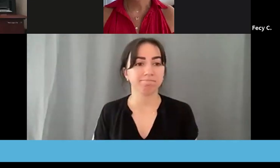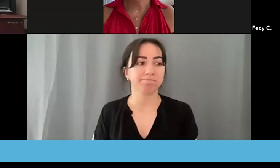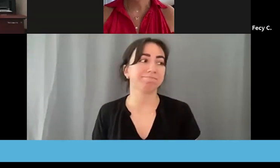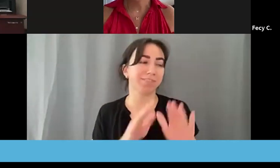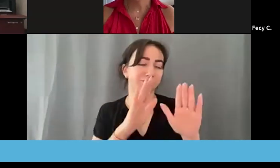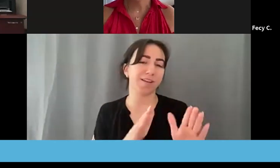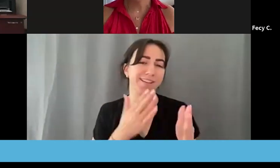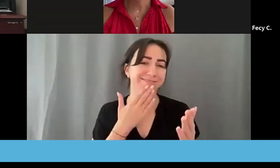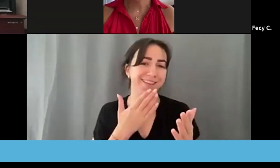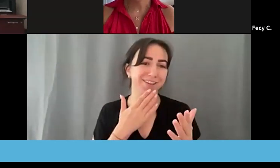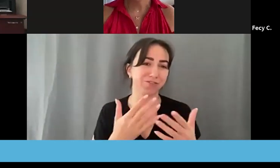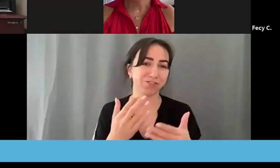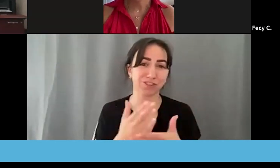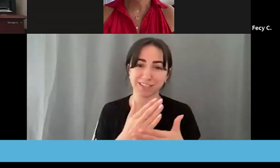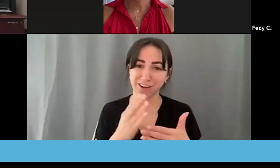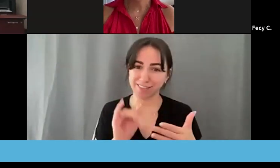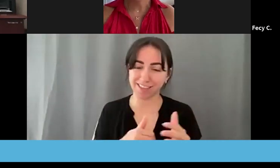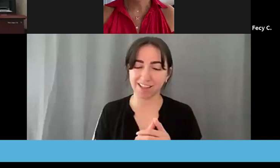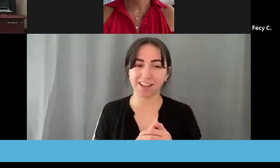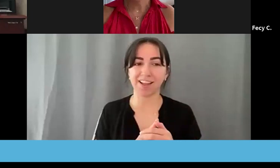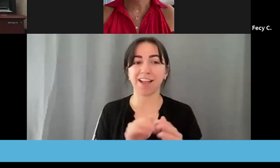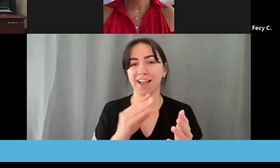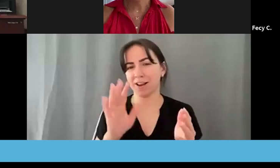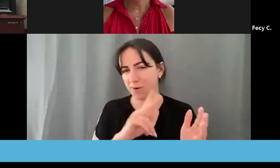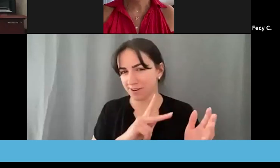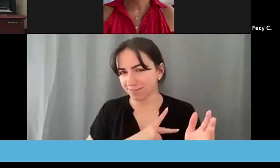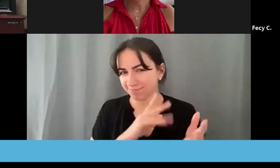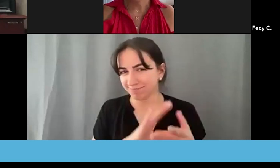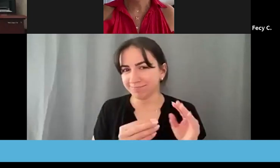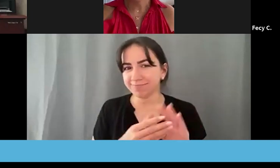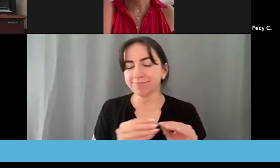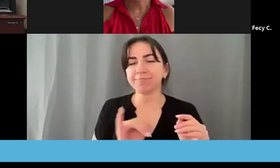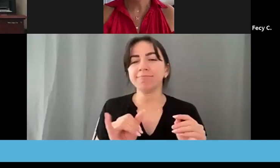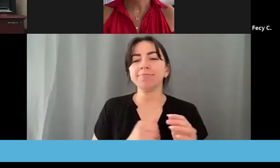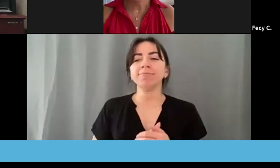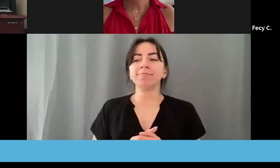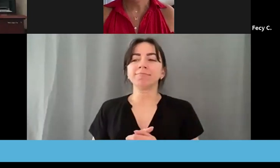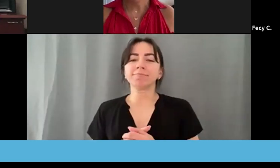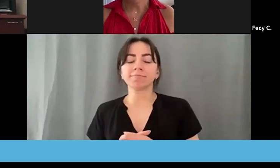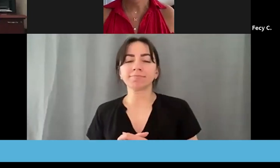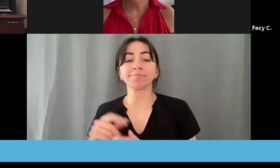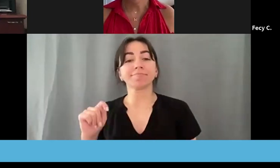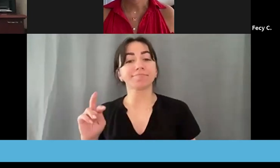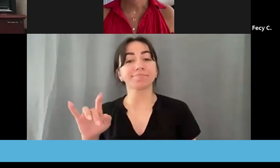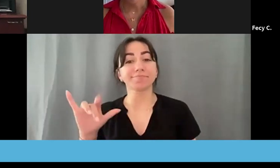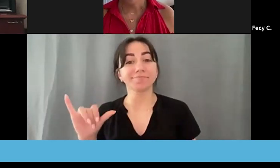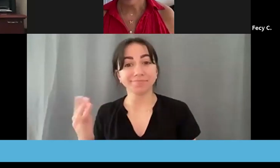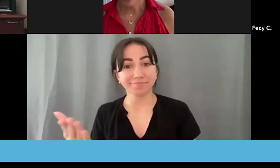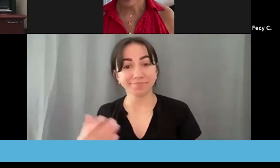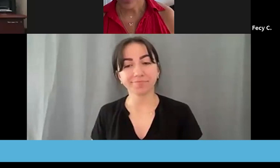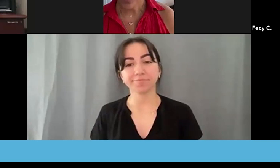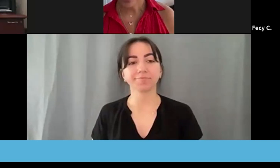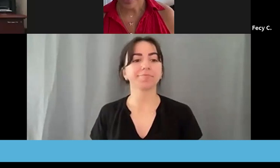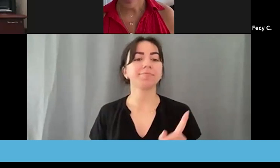great. Thank you for sharing that insight and then your personal story as well. Tracy.